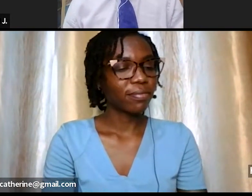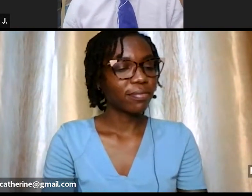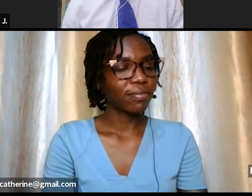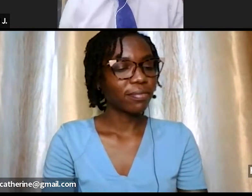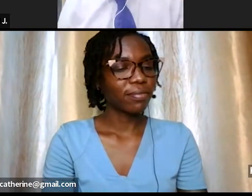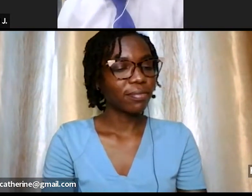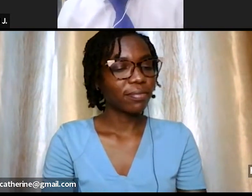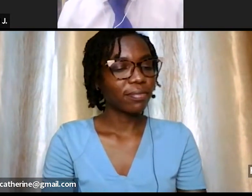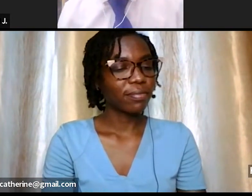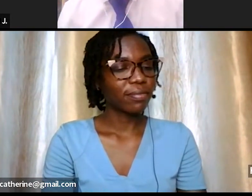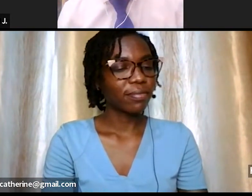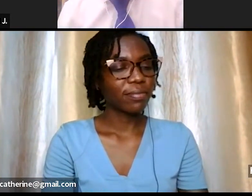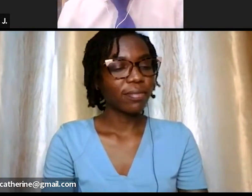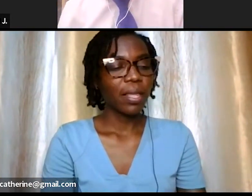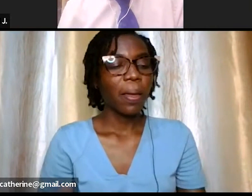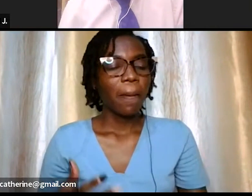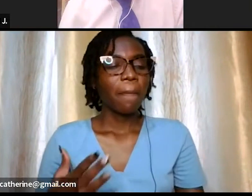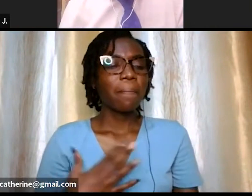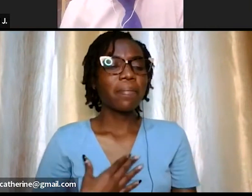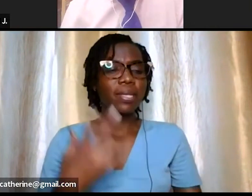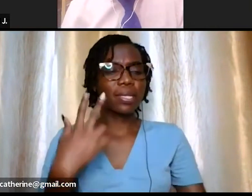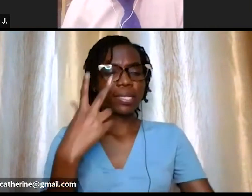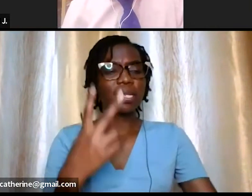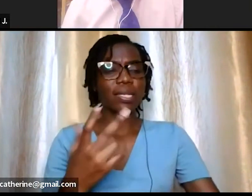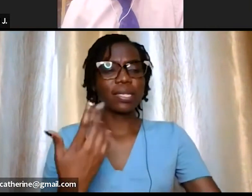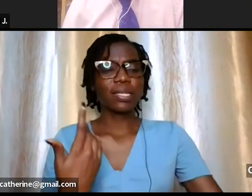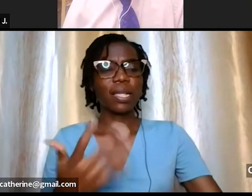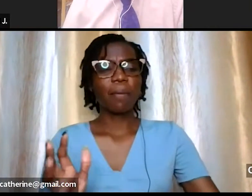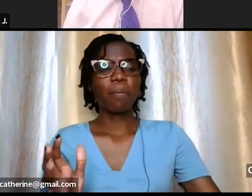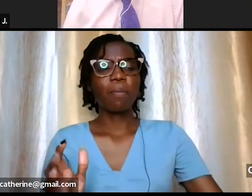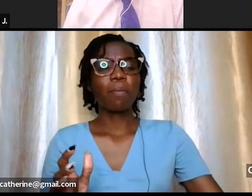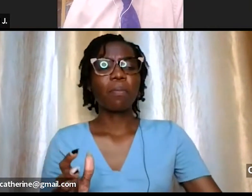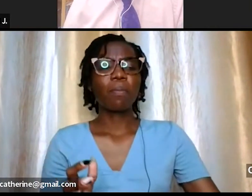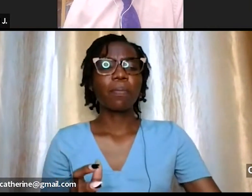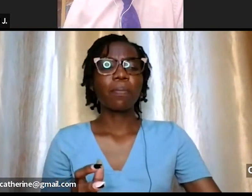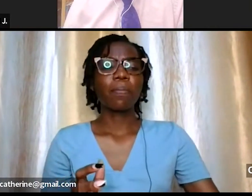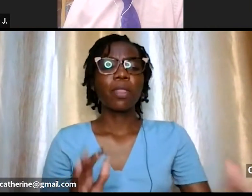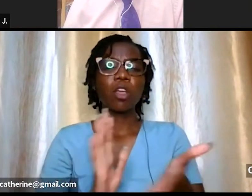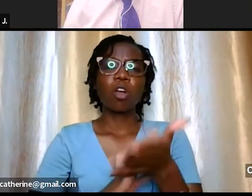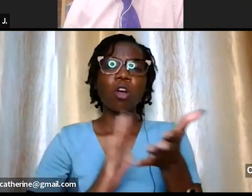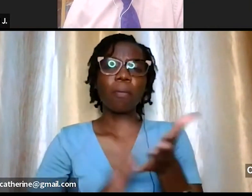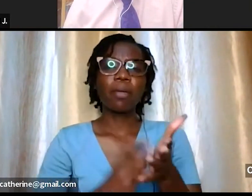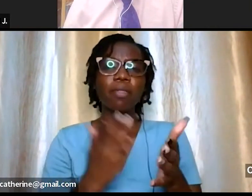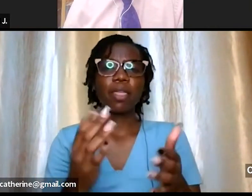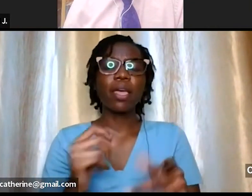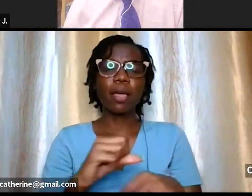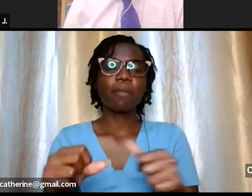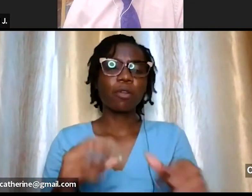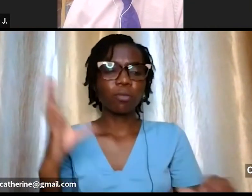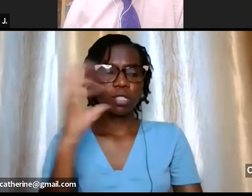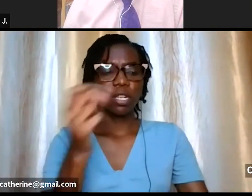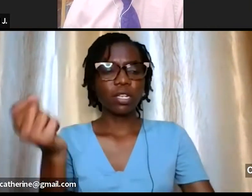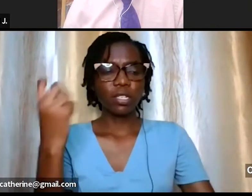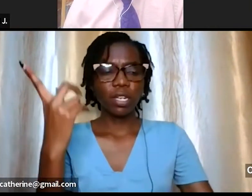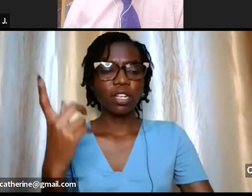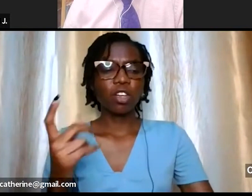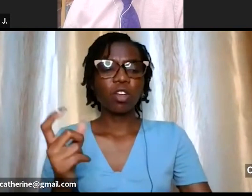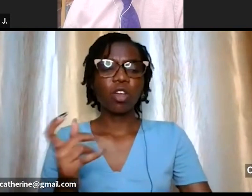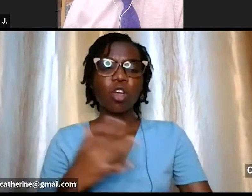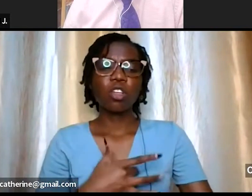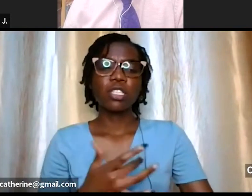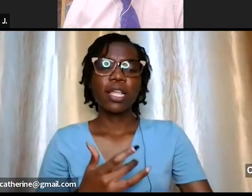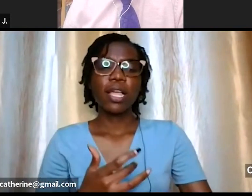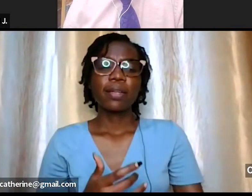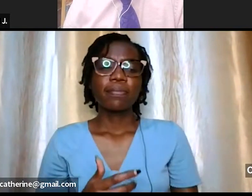looking at one of the comments here as far as the misconceptions are concerned. And somebody made a comment